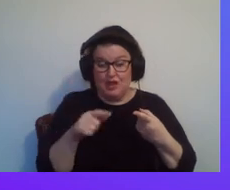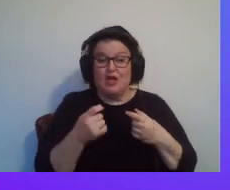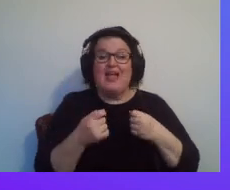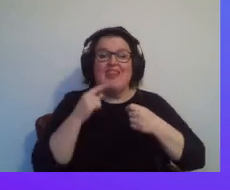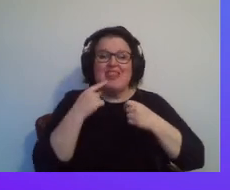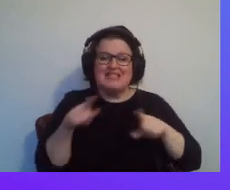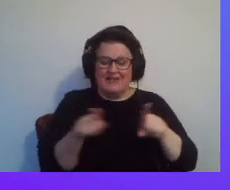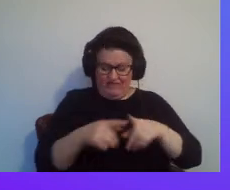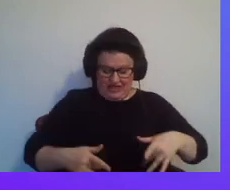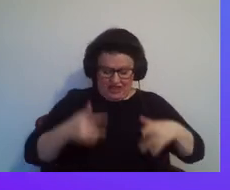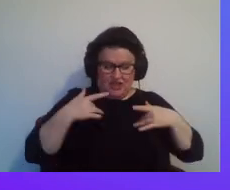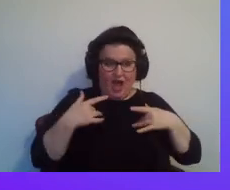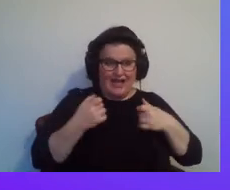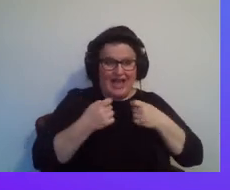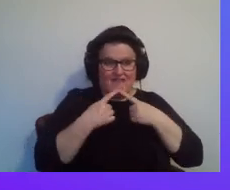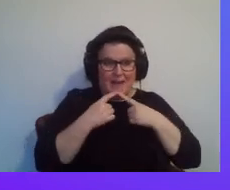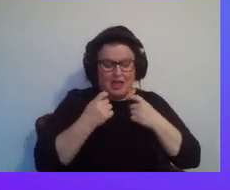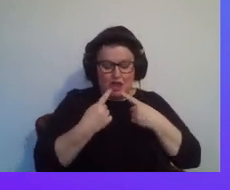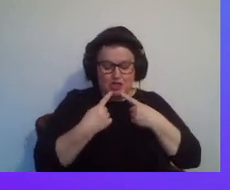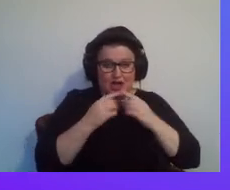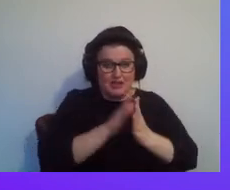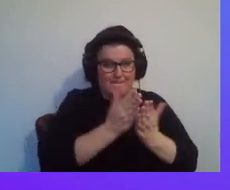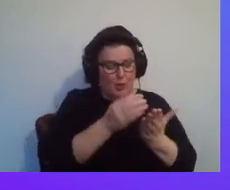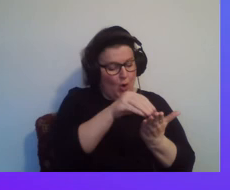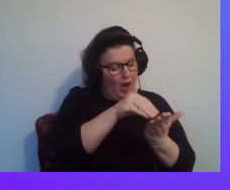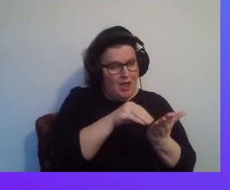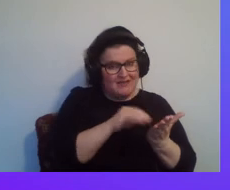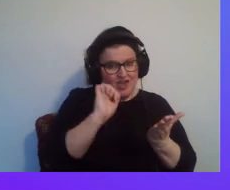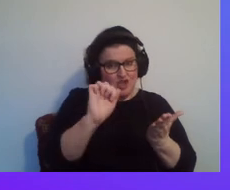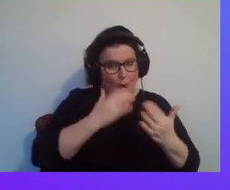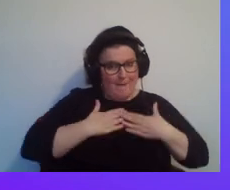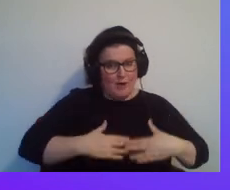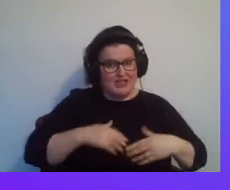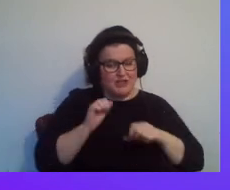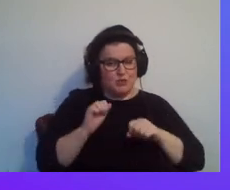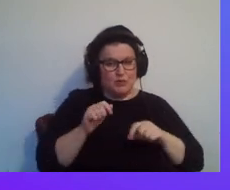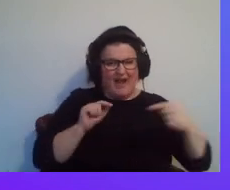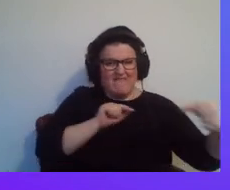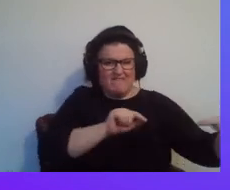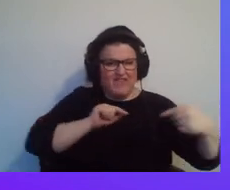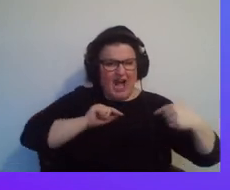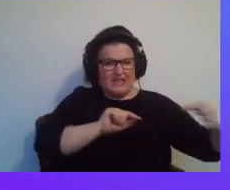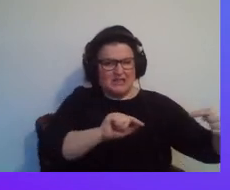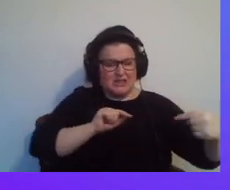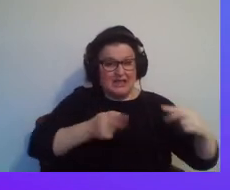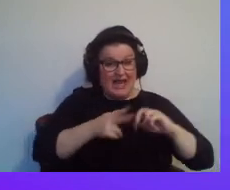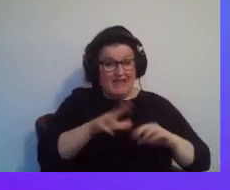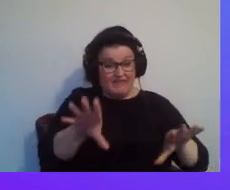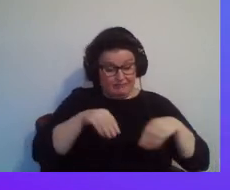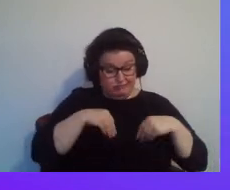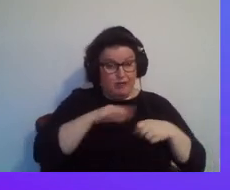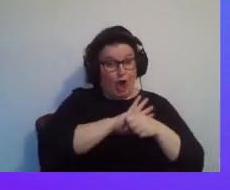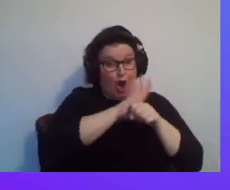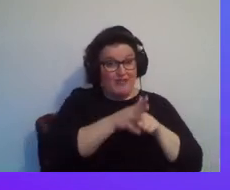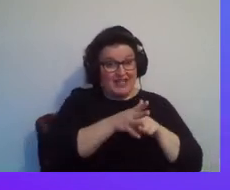booklet for your body to be able to fight the disease. That's all it is. That's all of the vaccine is. It's